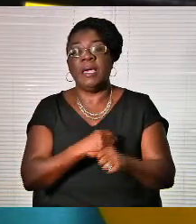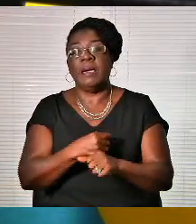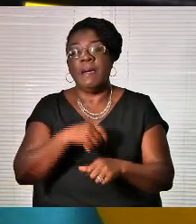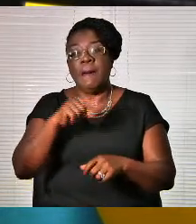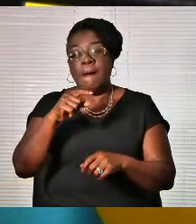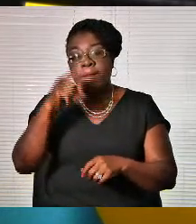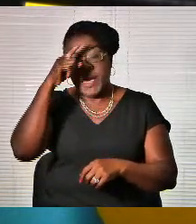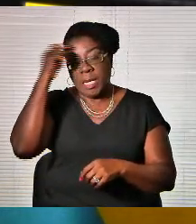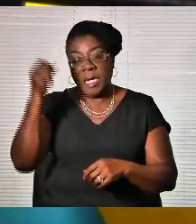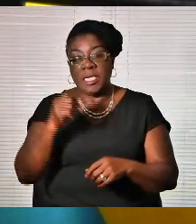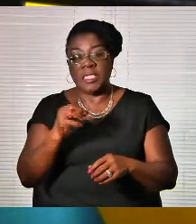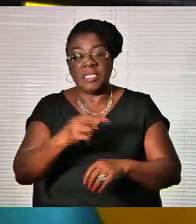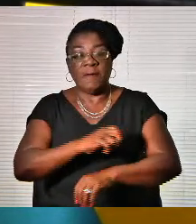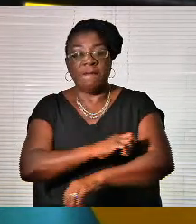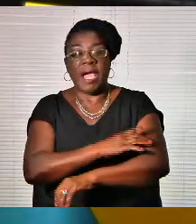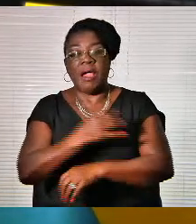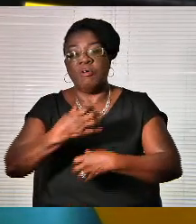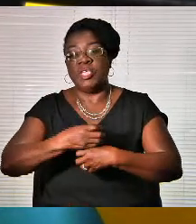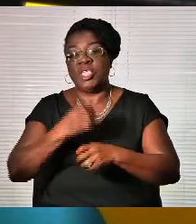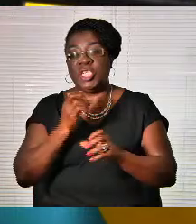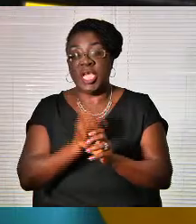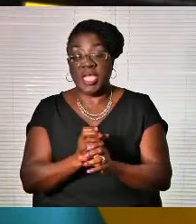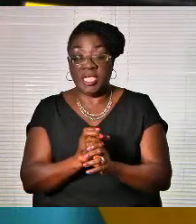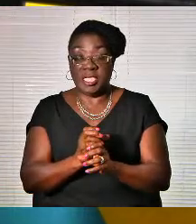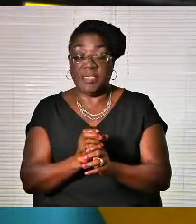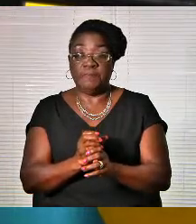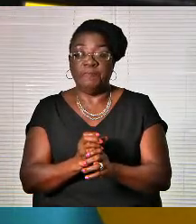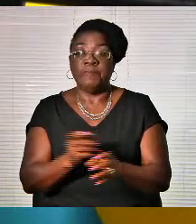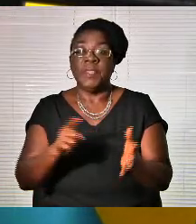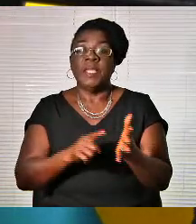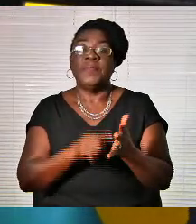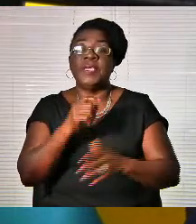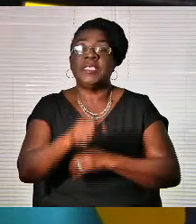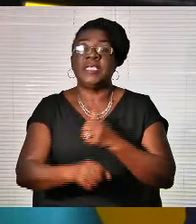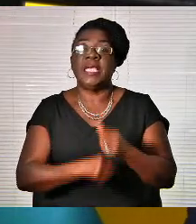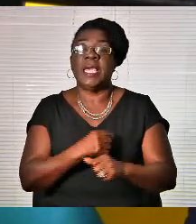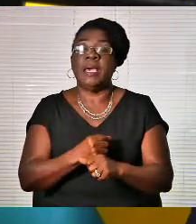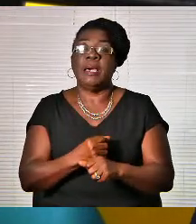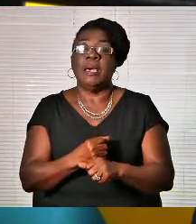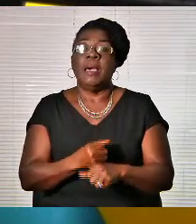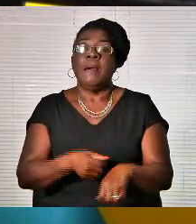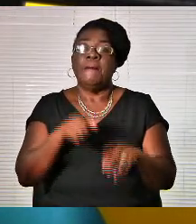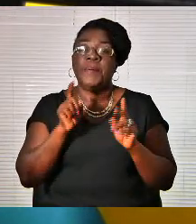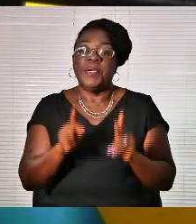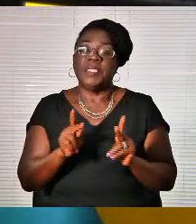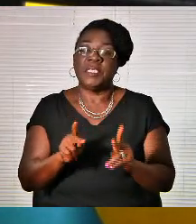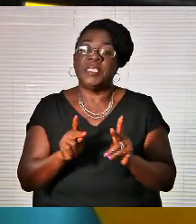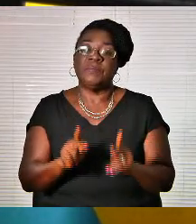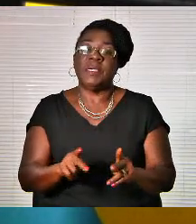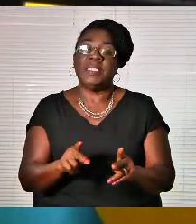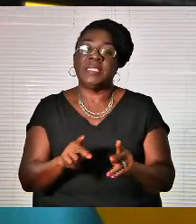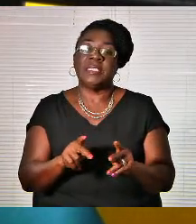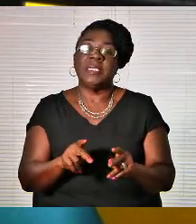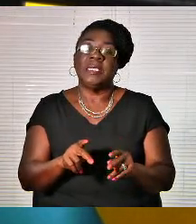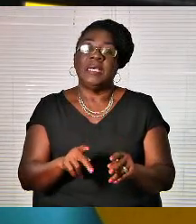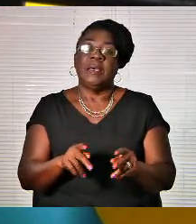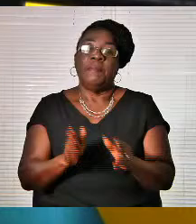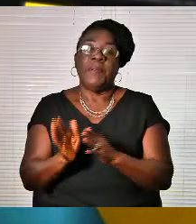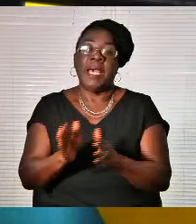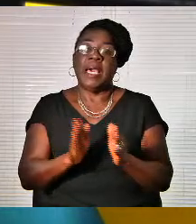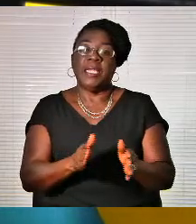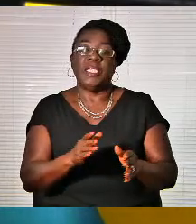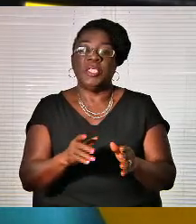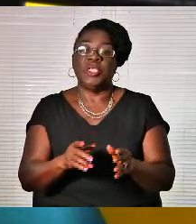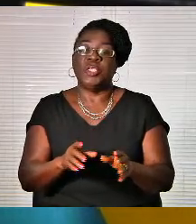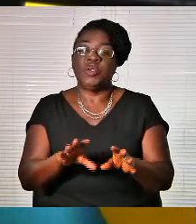year, greater significance must be placed on availing oneself of the available flu vaccine. There is